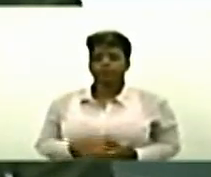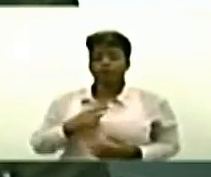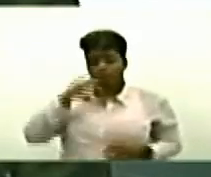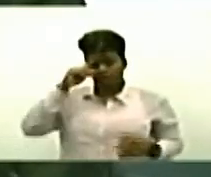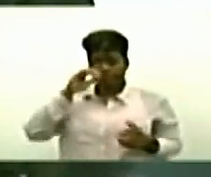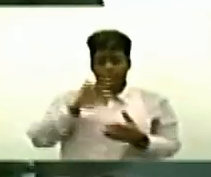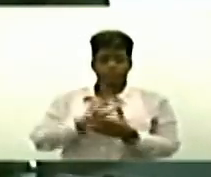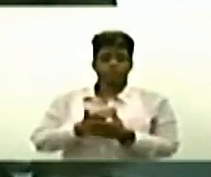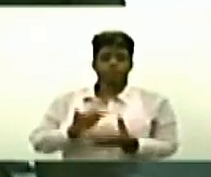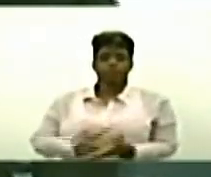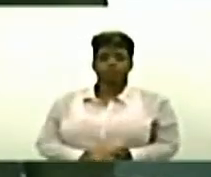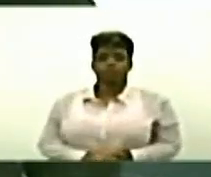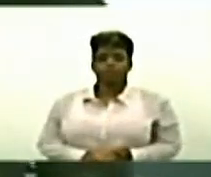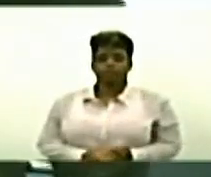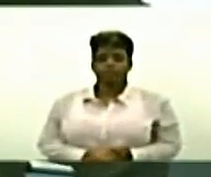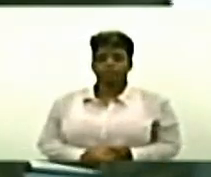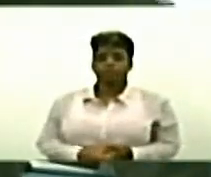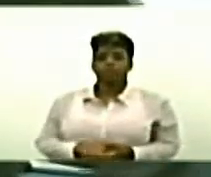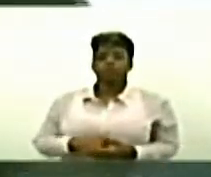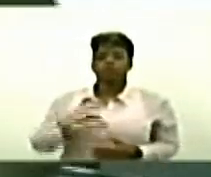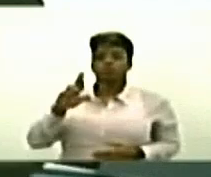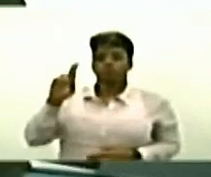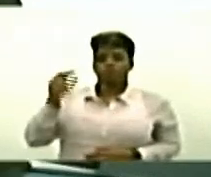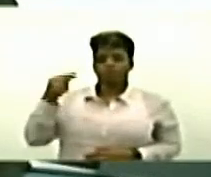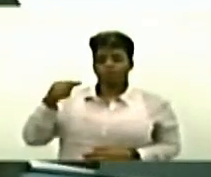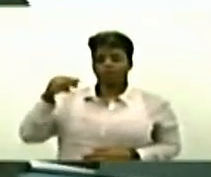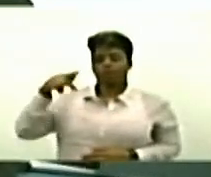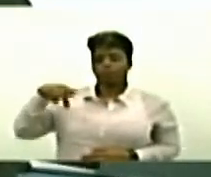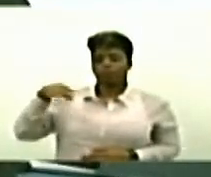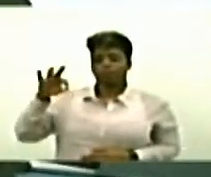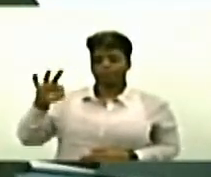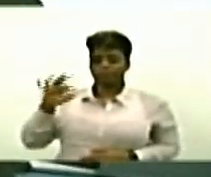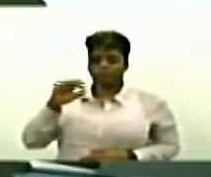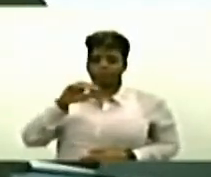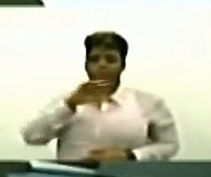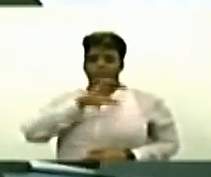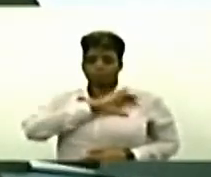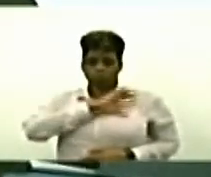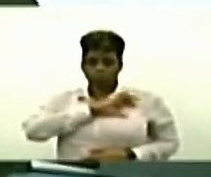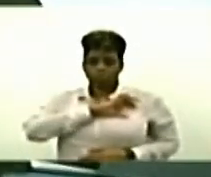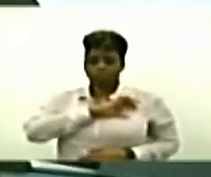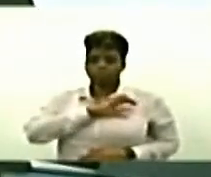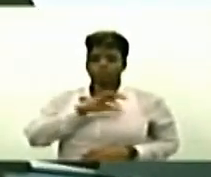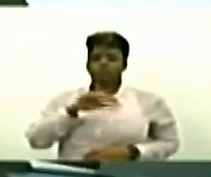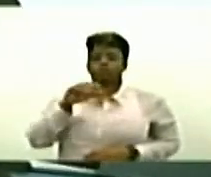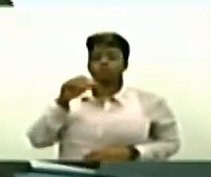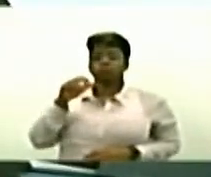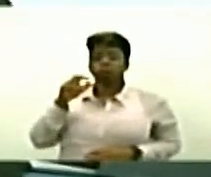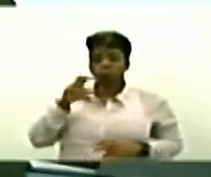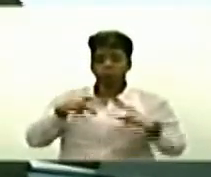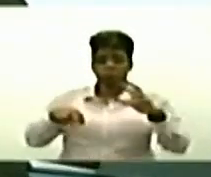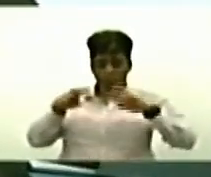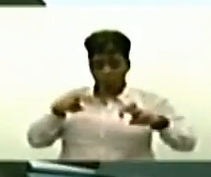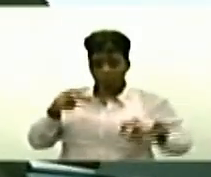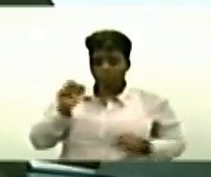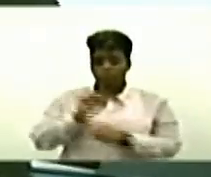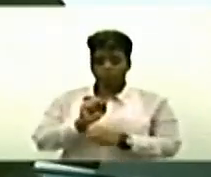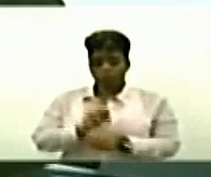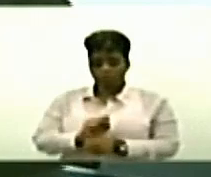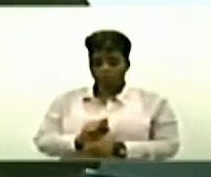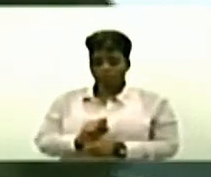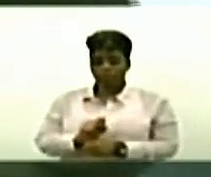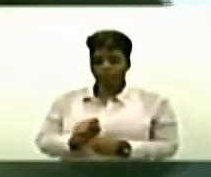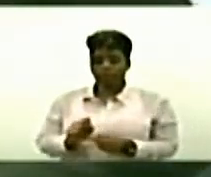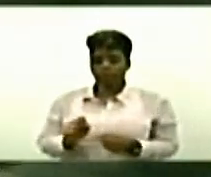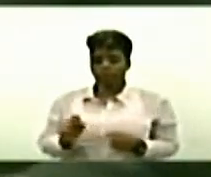that the Royal Grenada Police Force, in its assessment of the work that it continuously does on a daily basis,